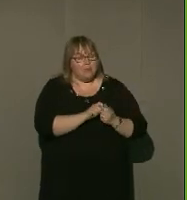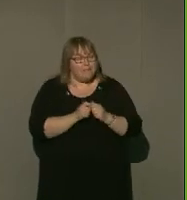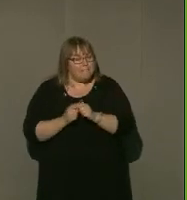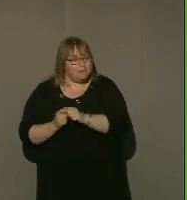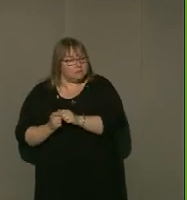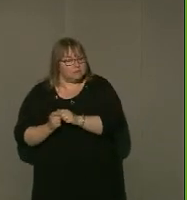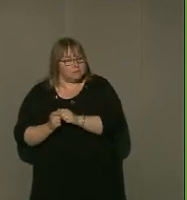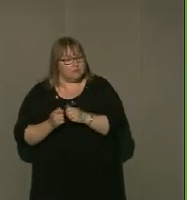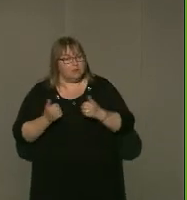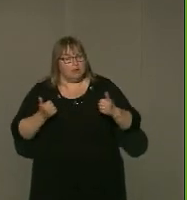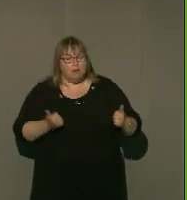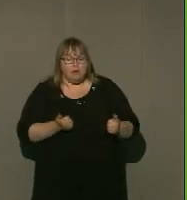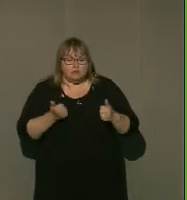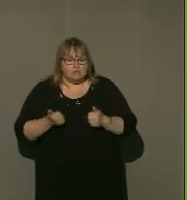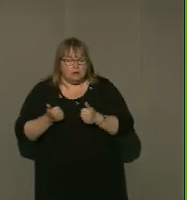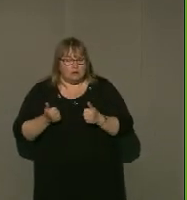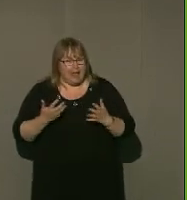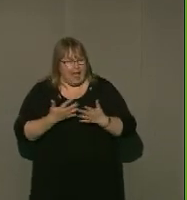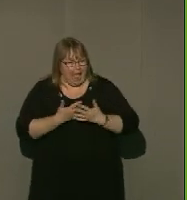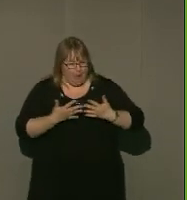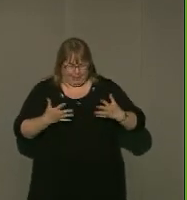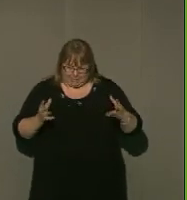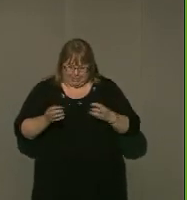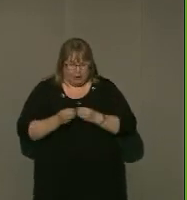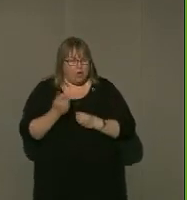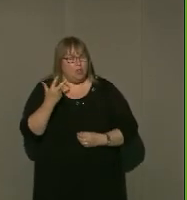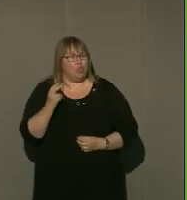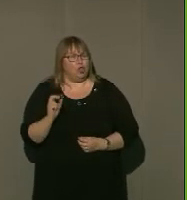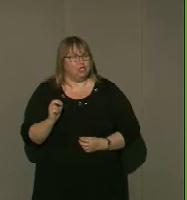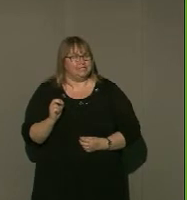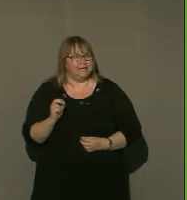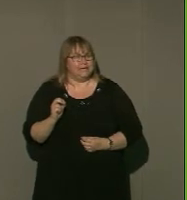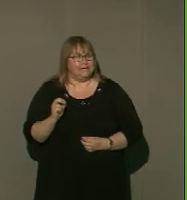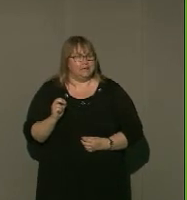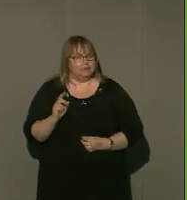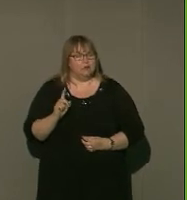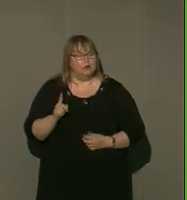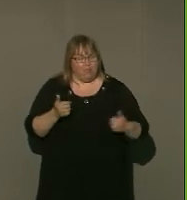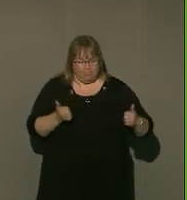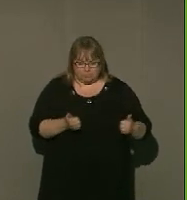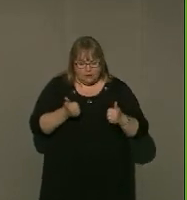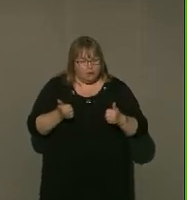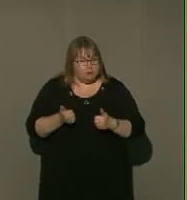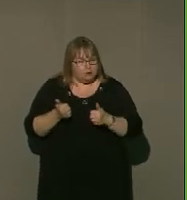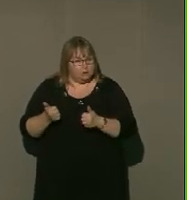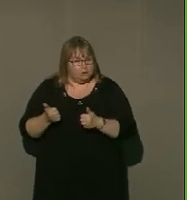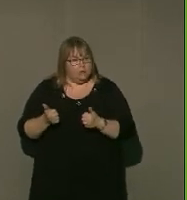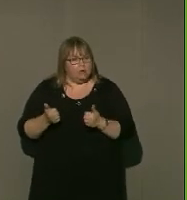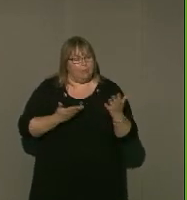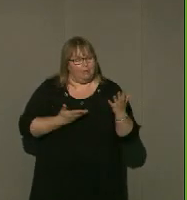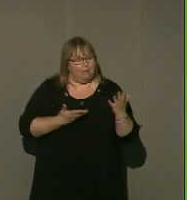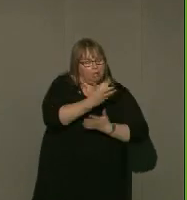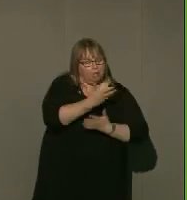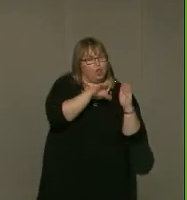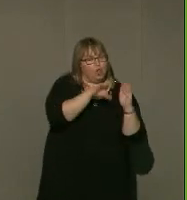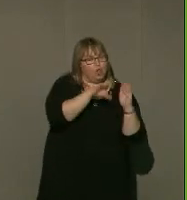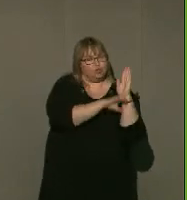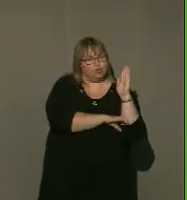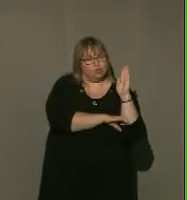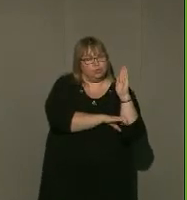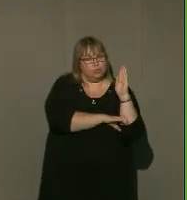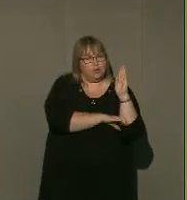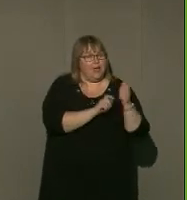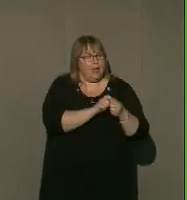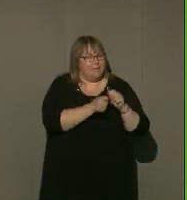done, there are almost 30 of them. When they're all done, then we will again discuss the constitution as amended or